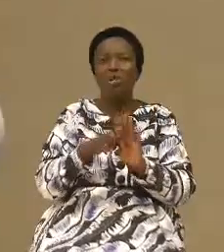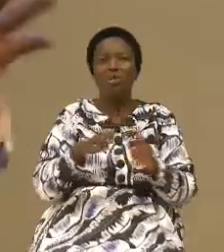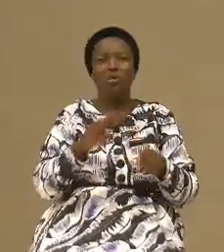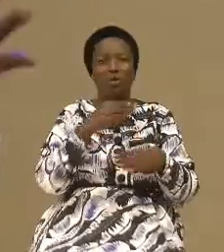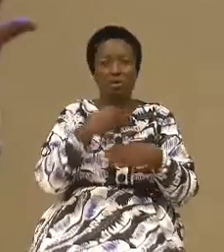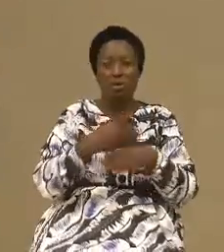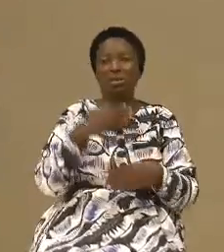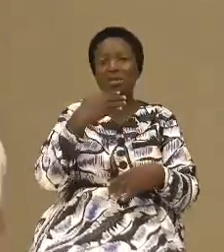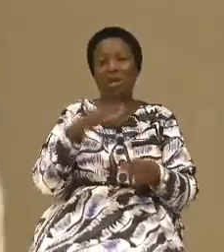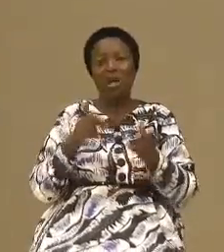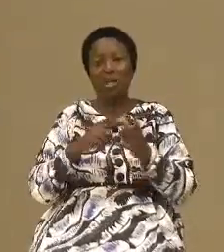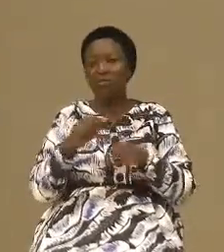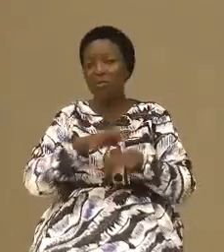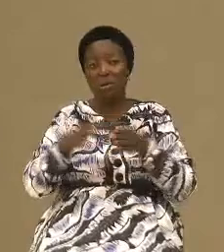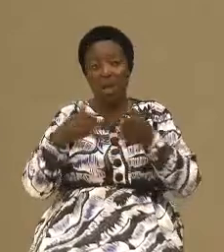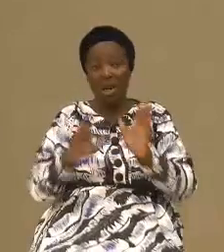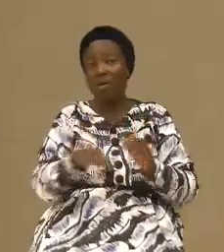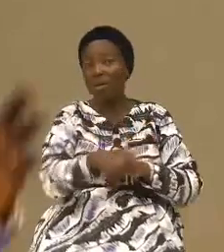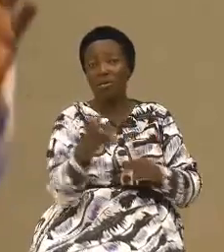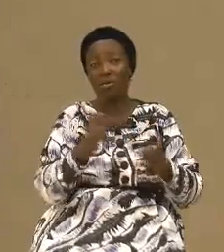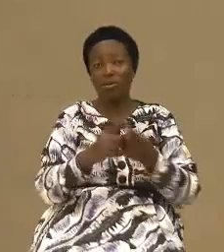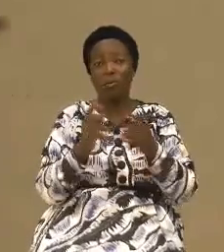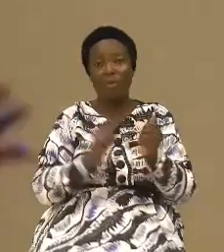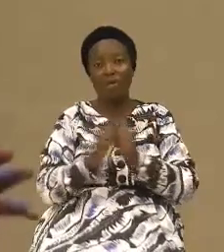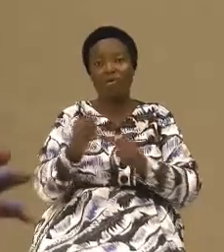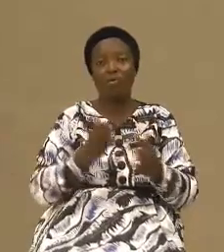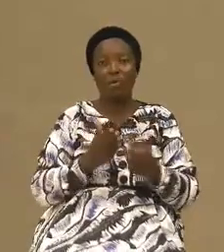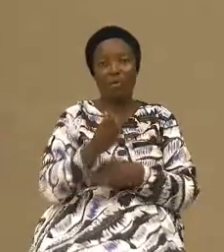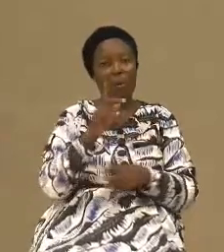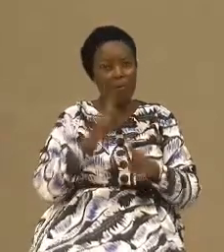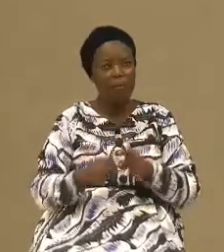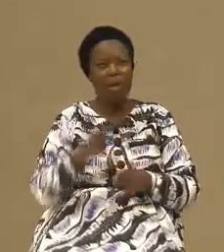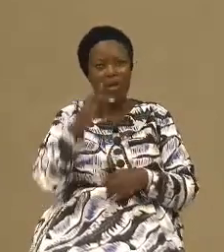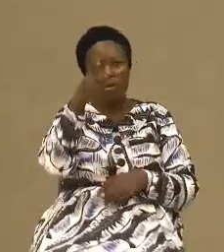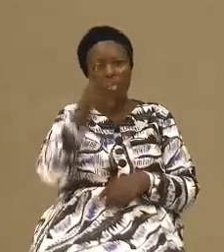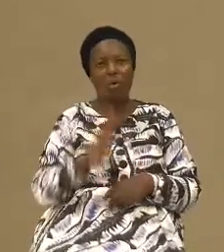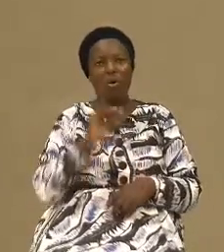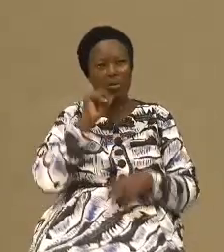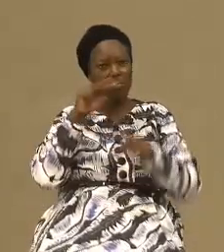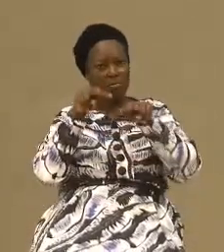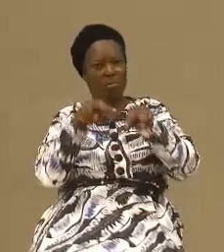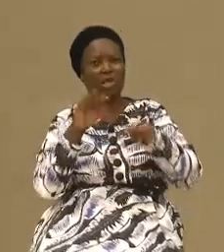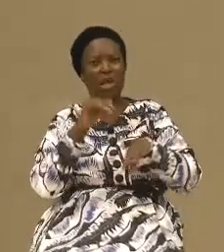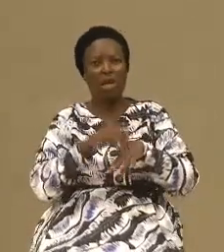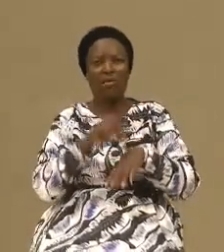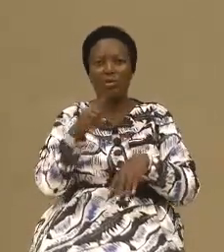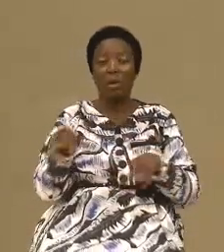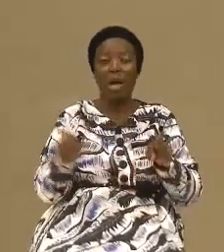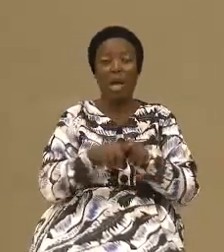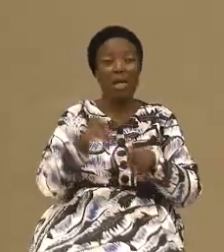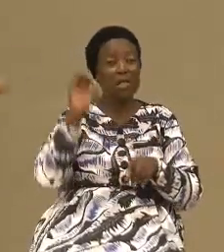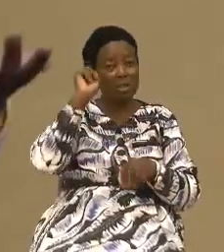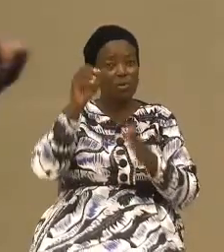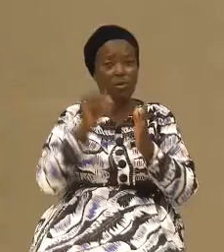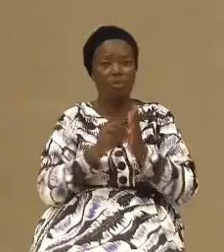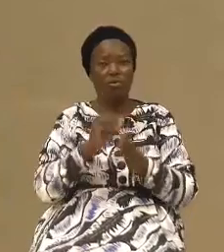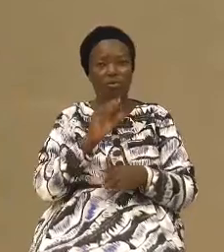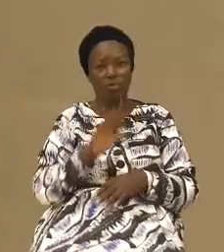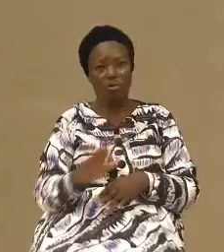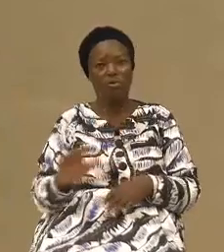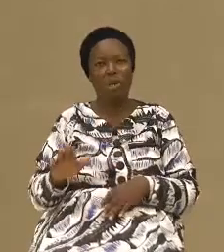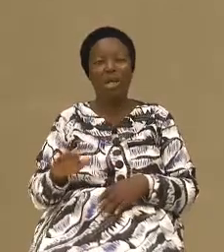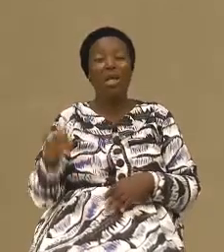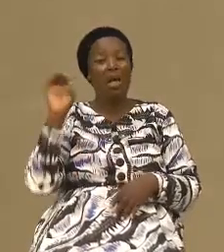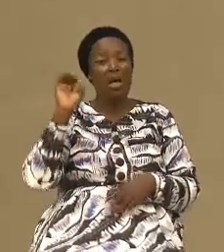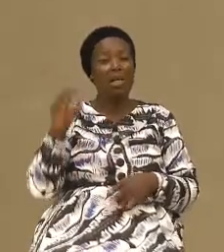allow anything to pass through. But God is looking at you as his own children, he's looking at you